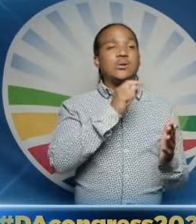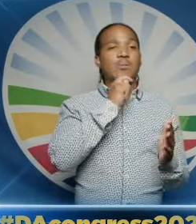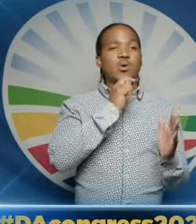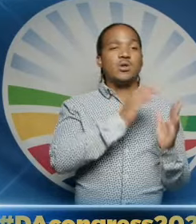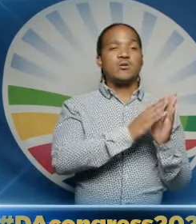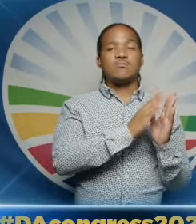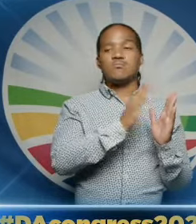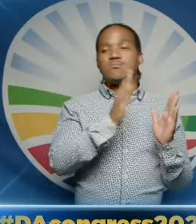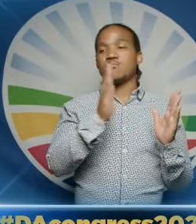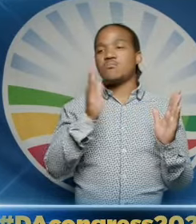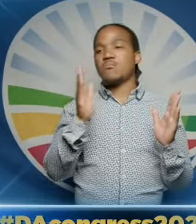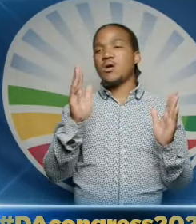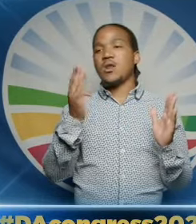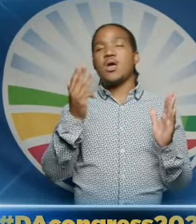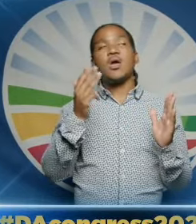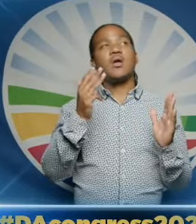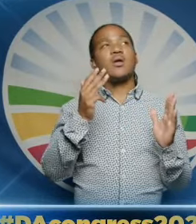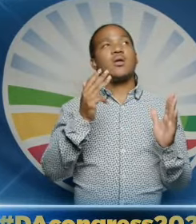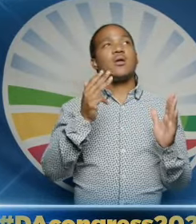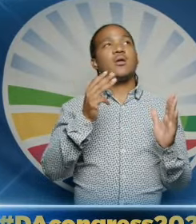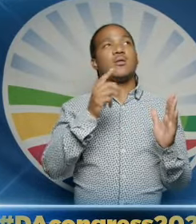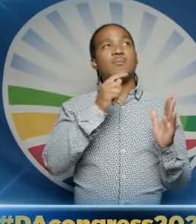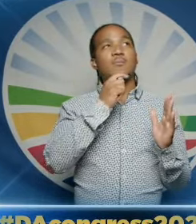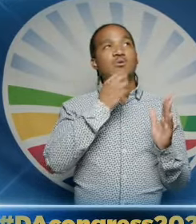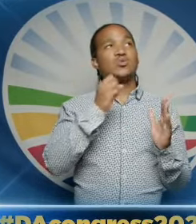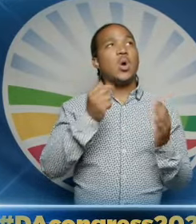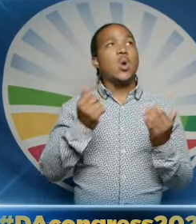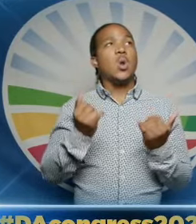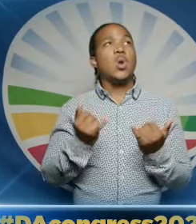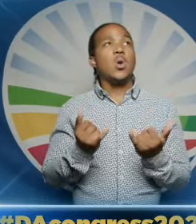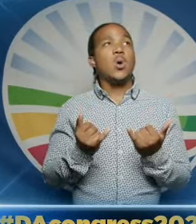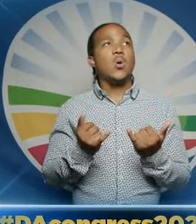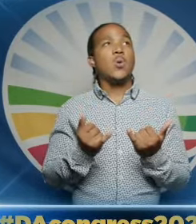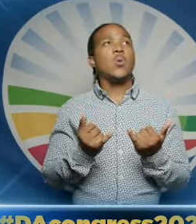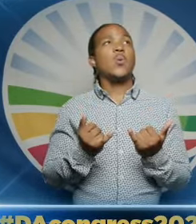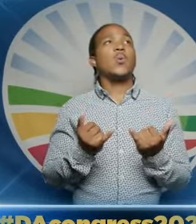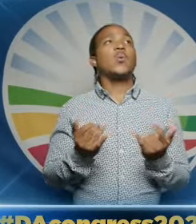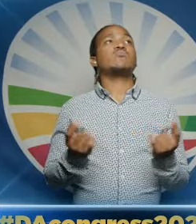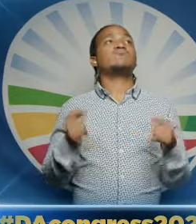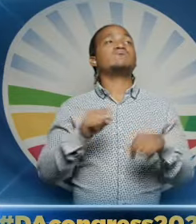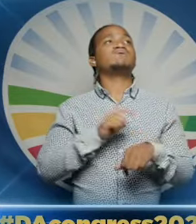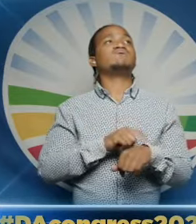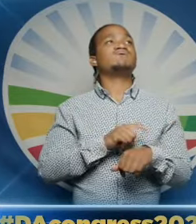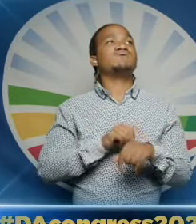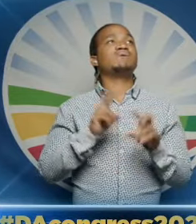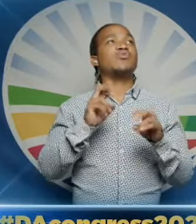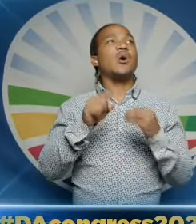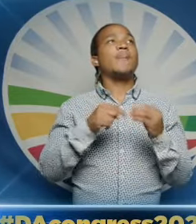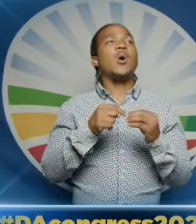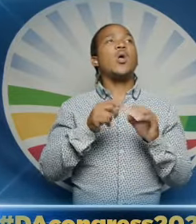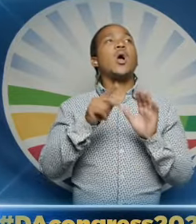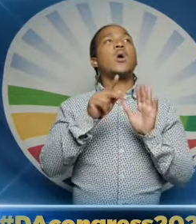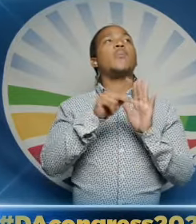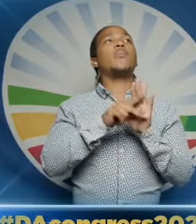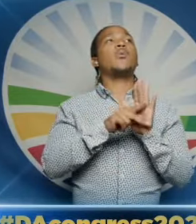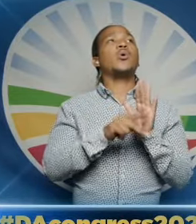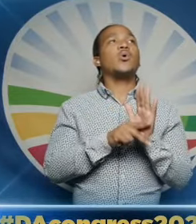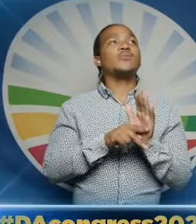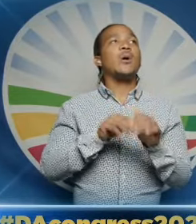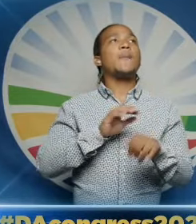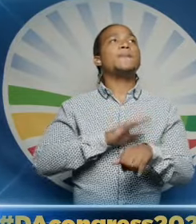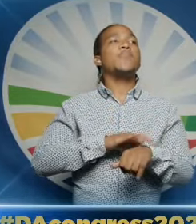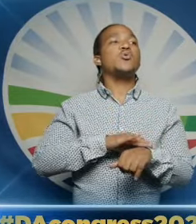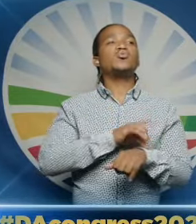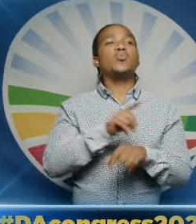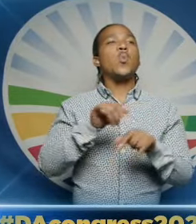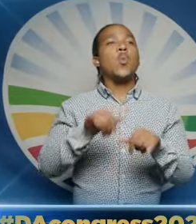a.m. Right, so delegates, we now come to one of the highlights of our Congress program, the moment you have all